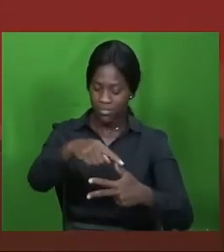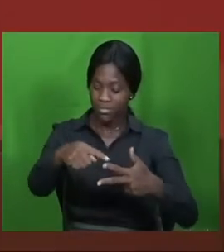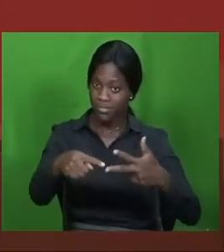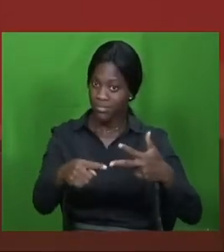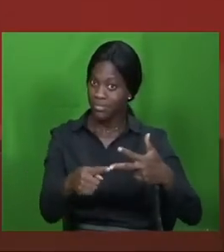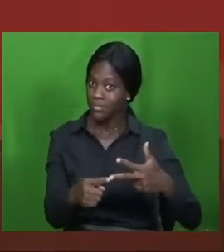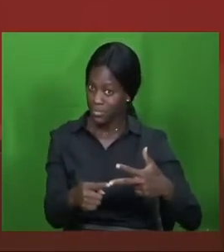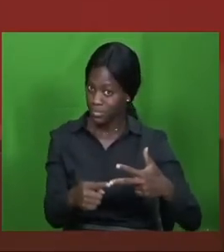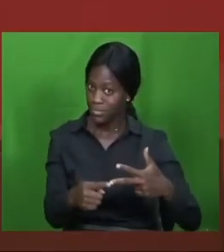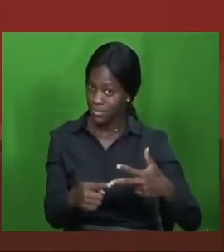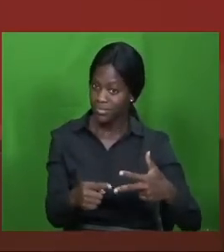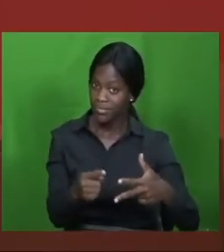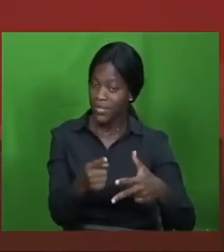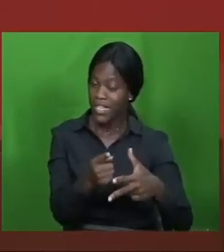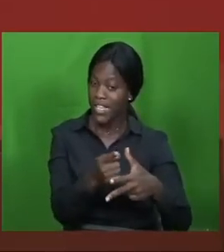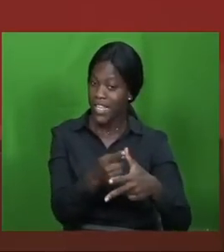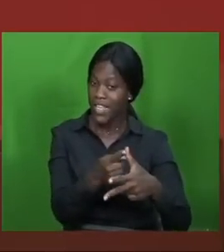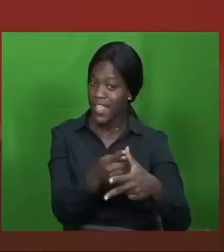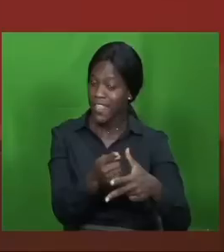elements.